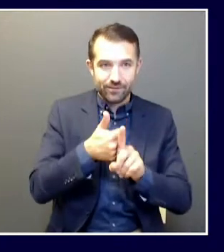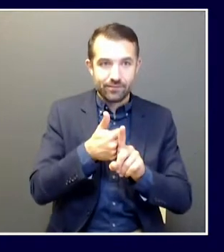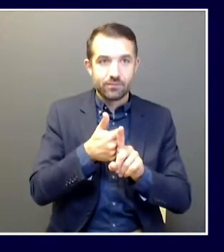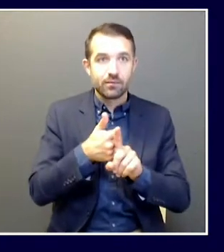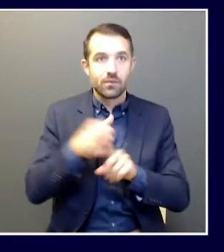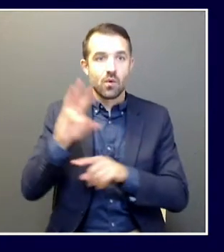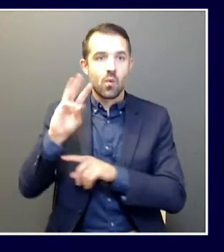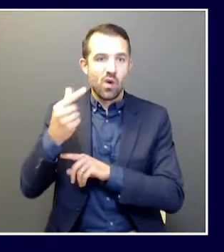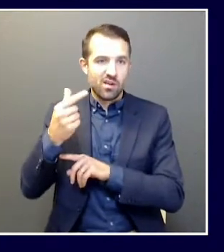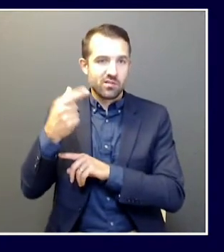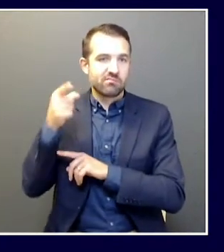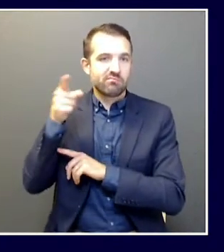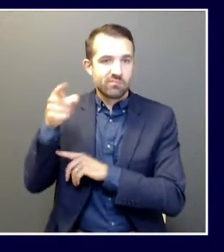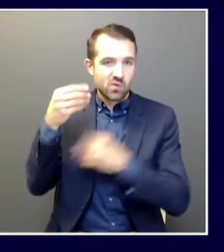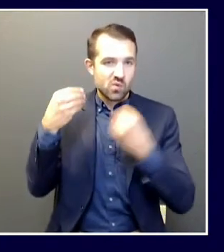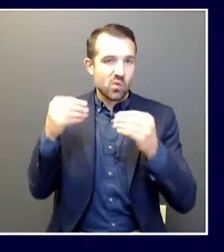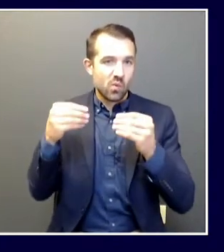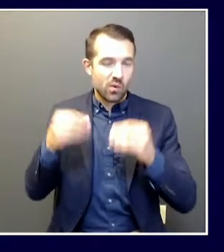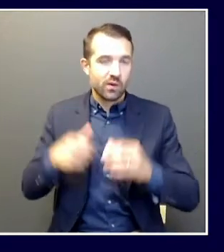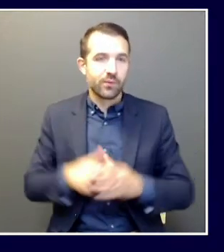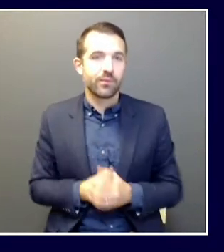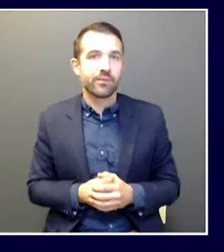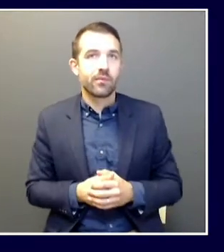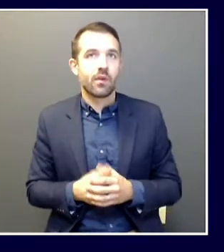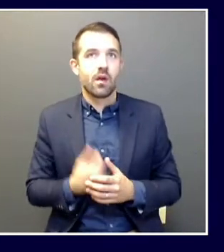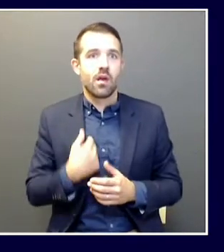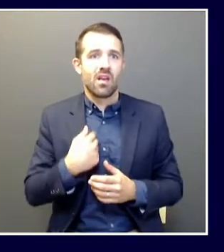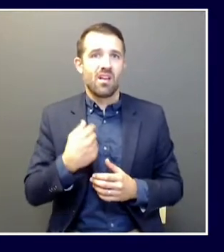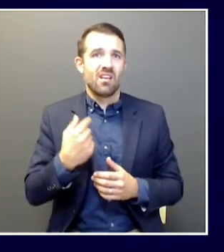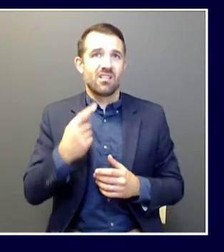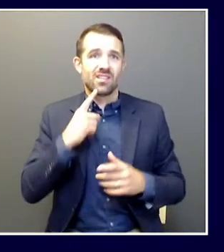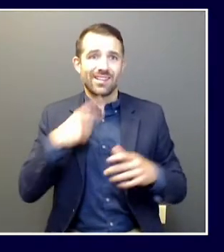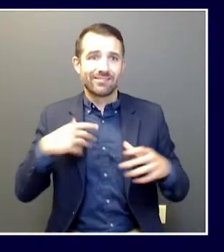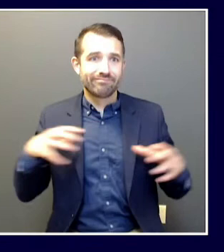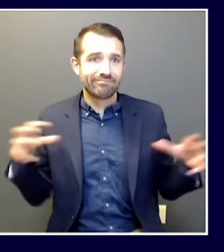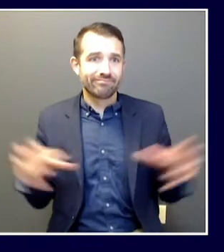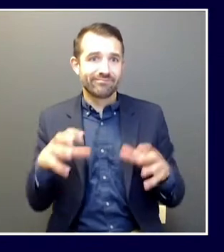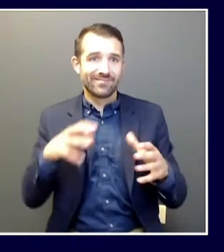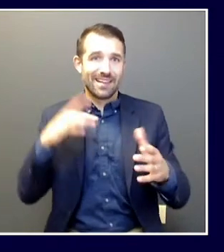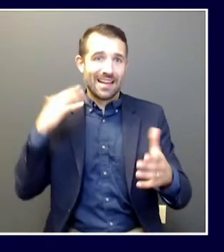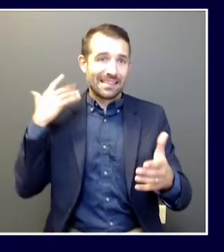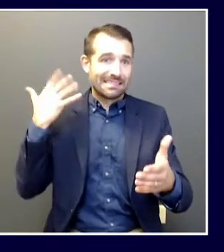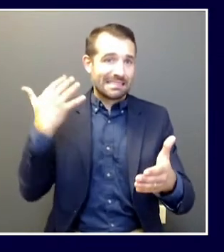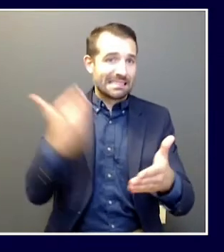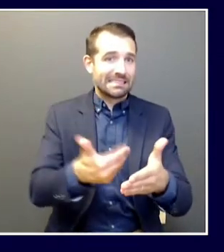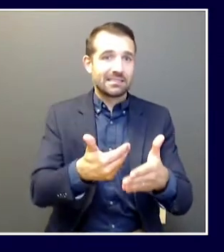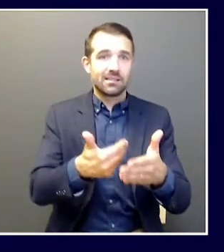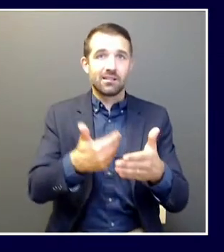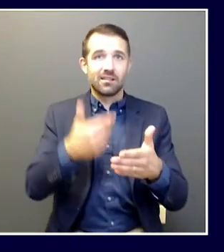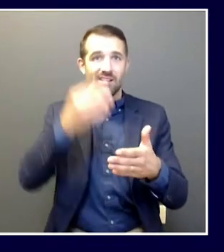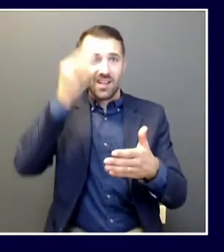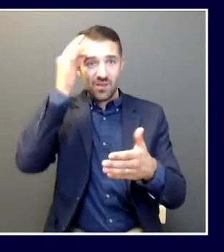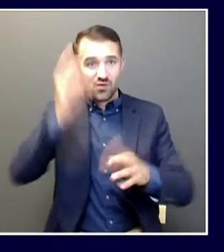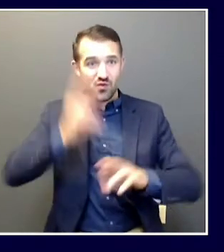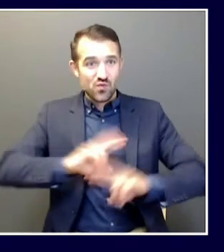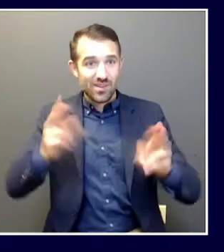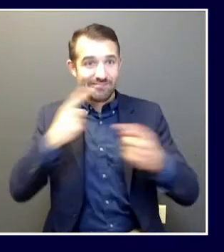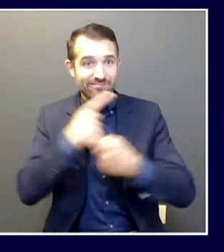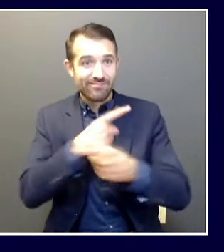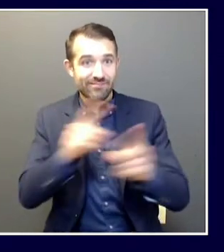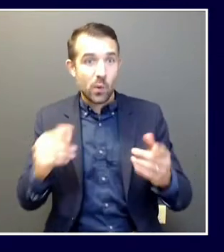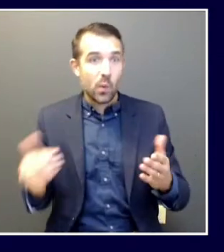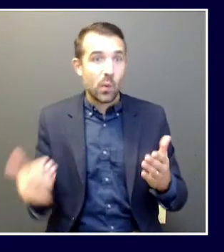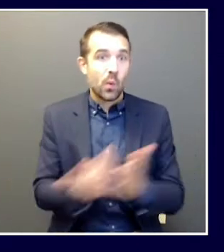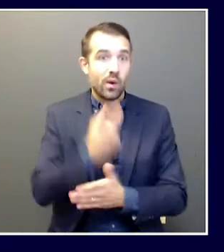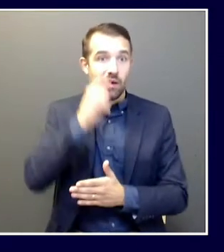very aggressively. We're close to be able to talk about some new testing options in Washington County. We've been working with